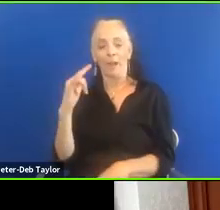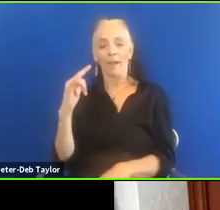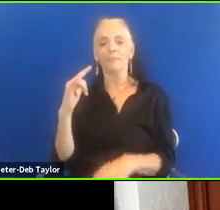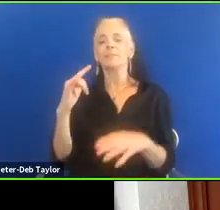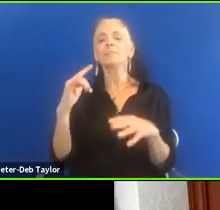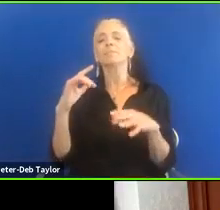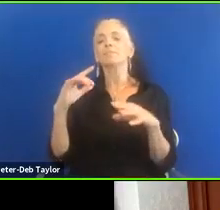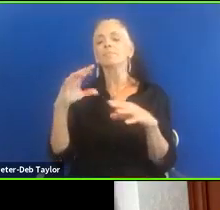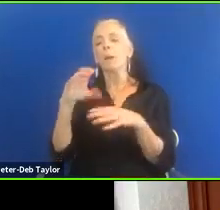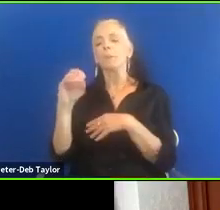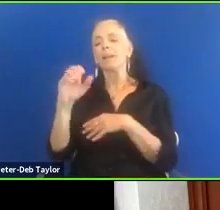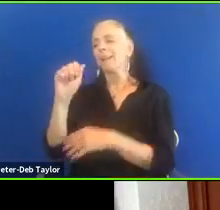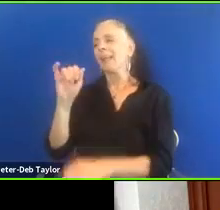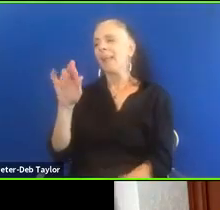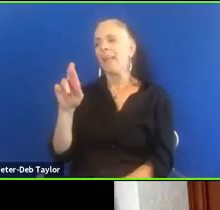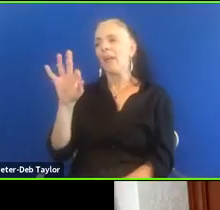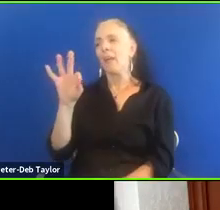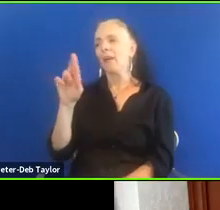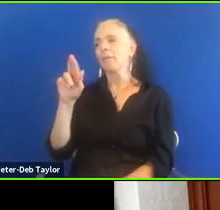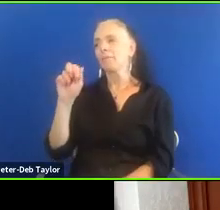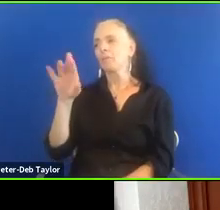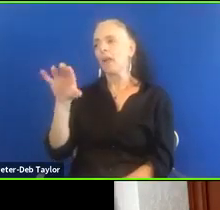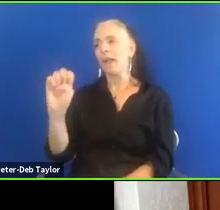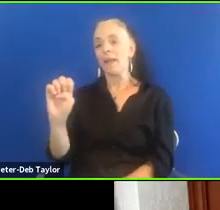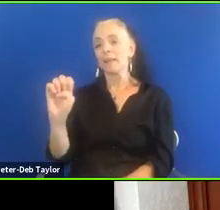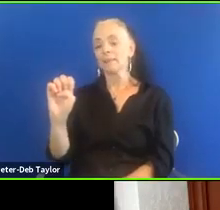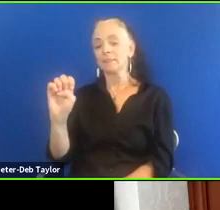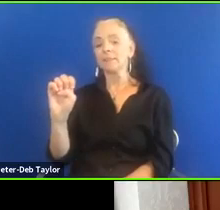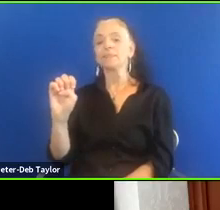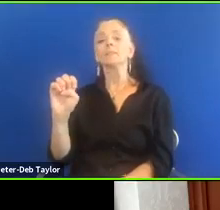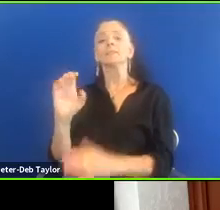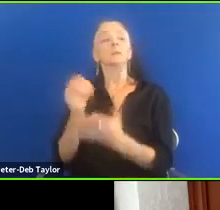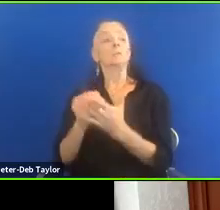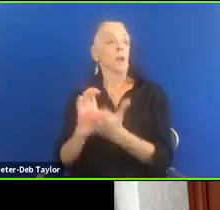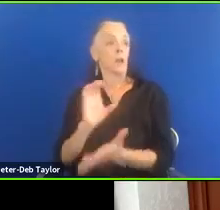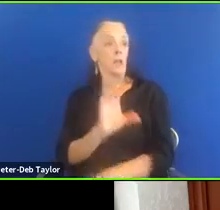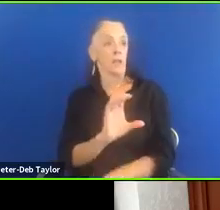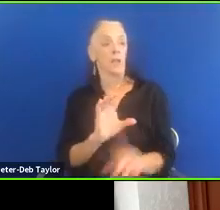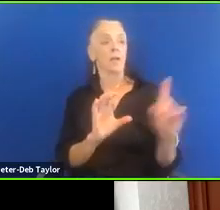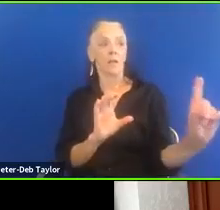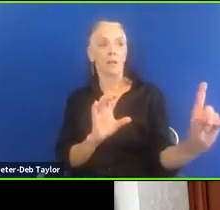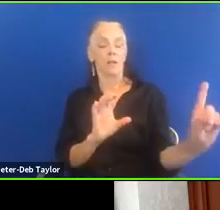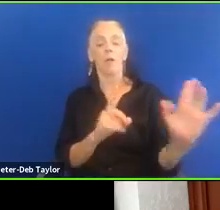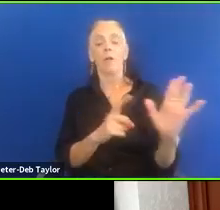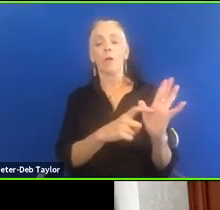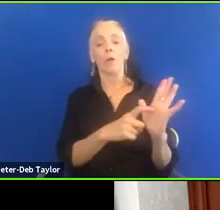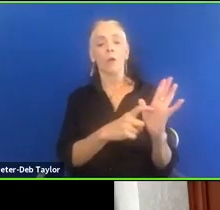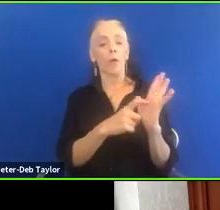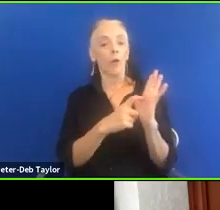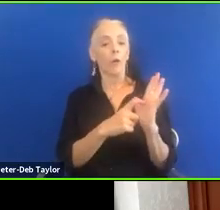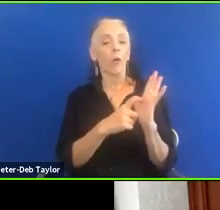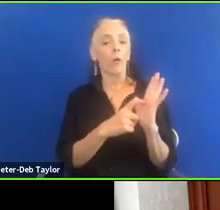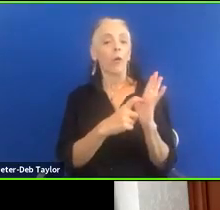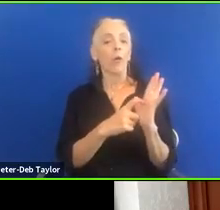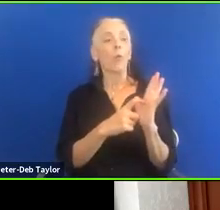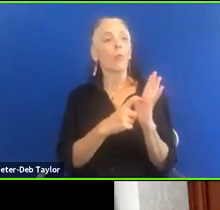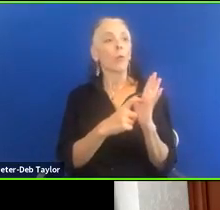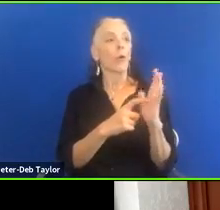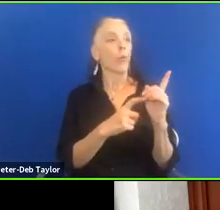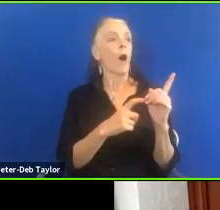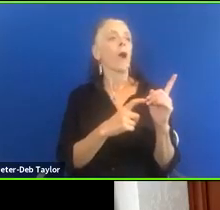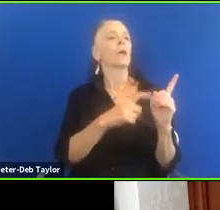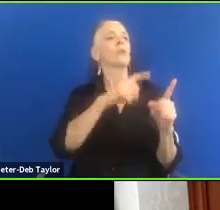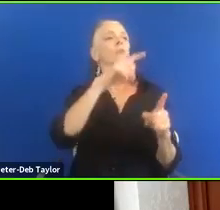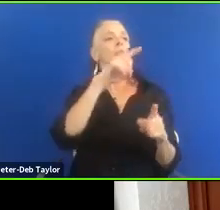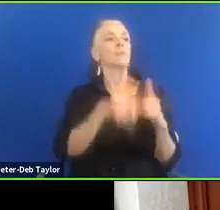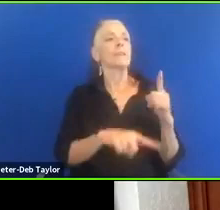Air France, the conditions of that was no more flights to locations you could take by train, that you could